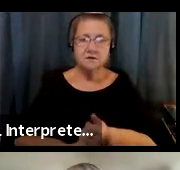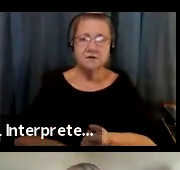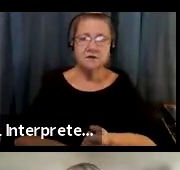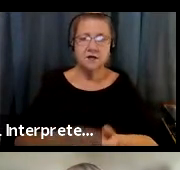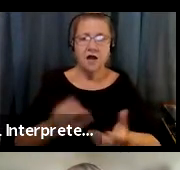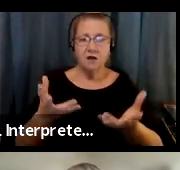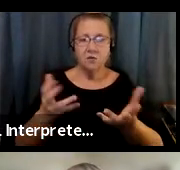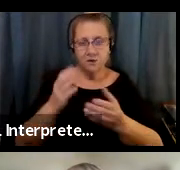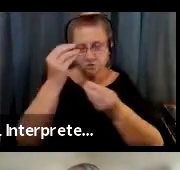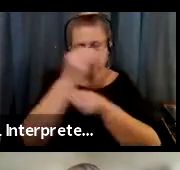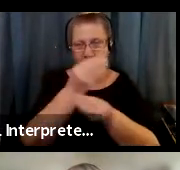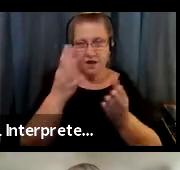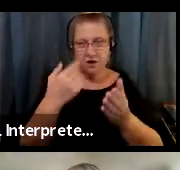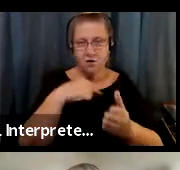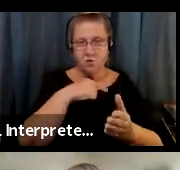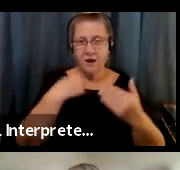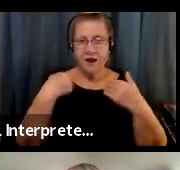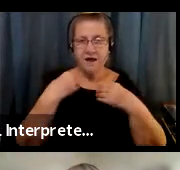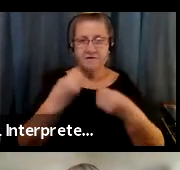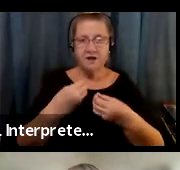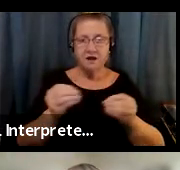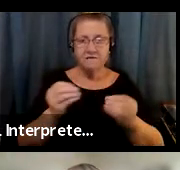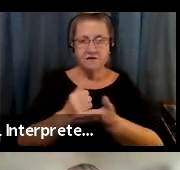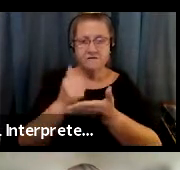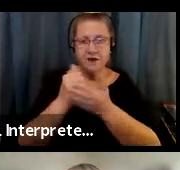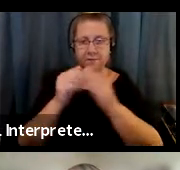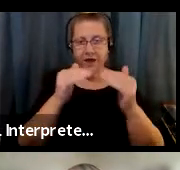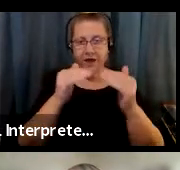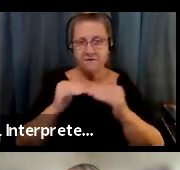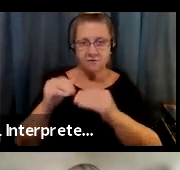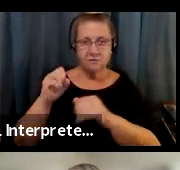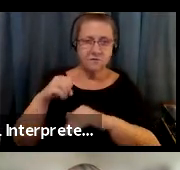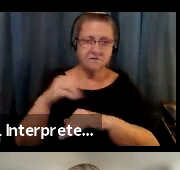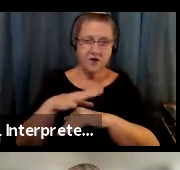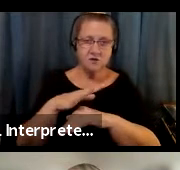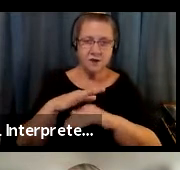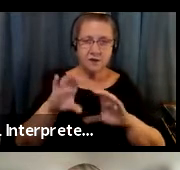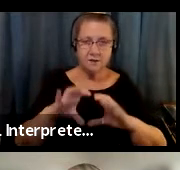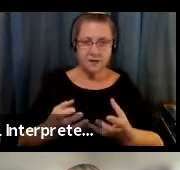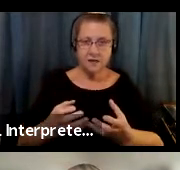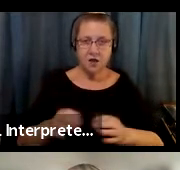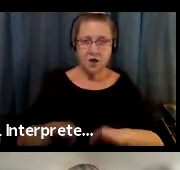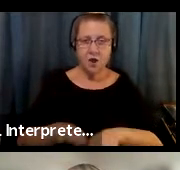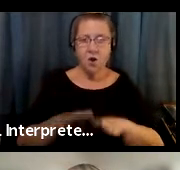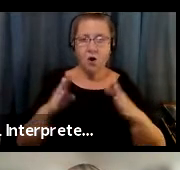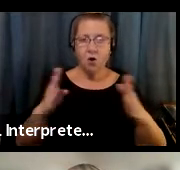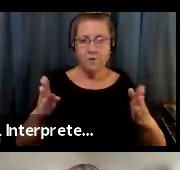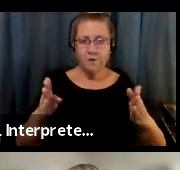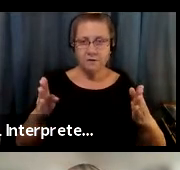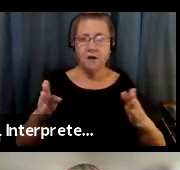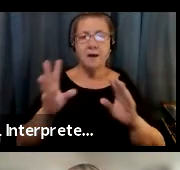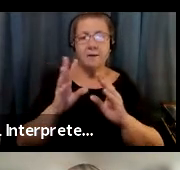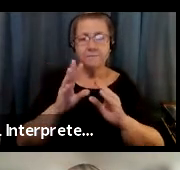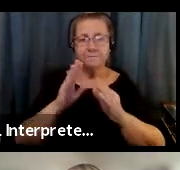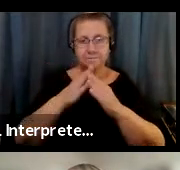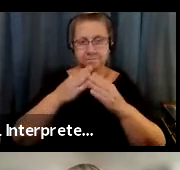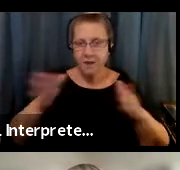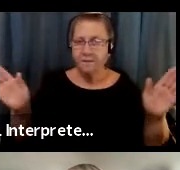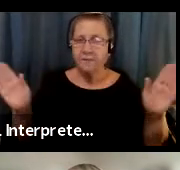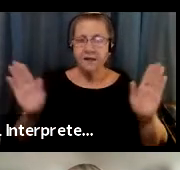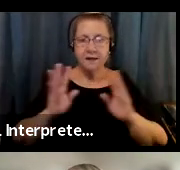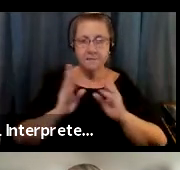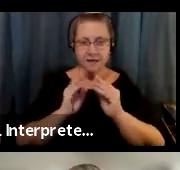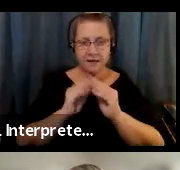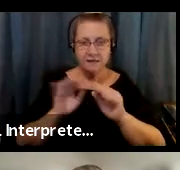that we do have an Office of Health Equity Advisory Committee that has open public meetings. I'm putting in the chat